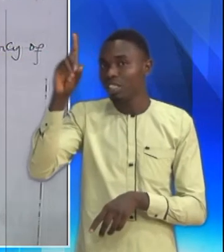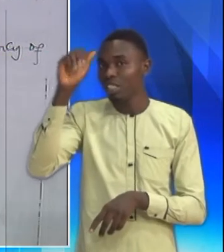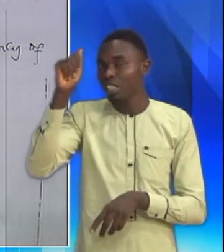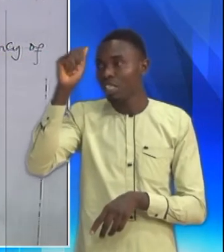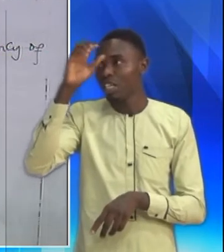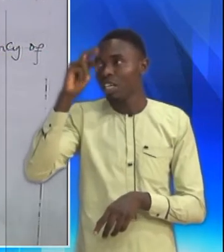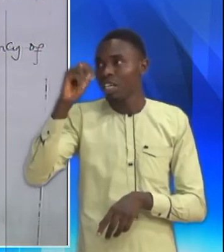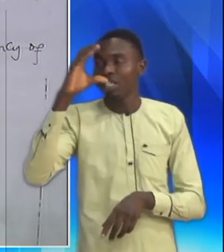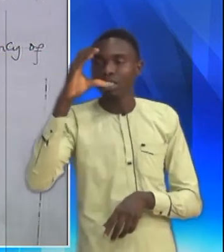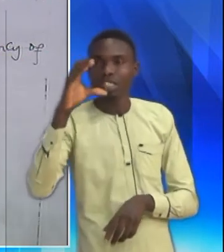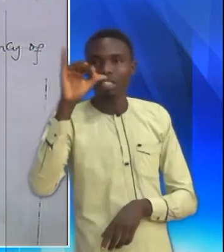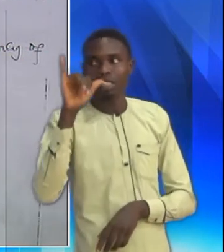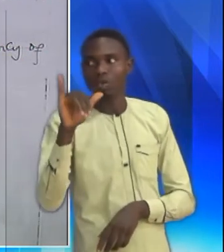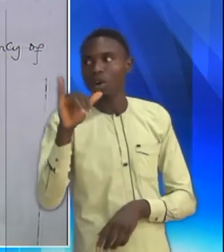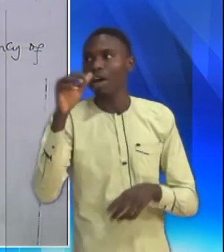position